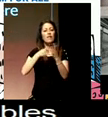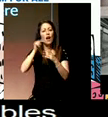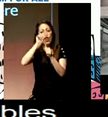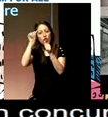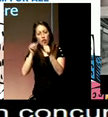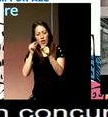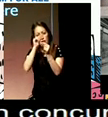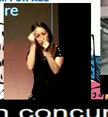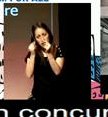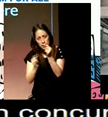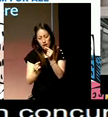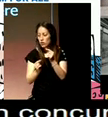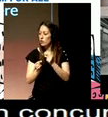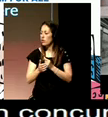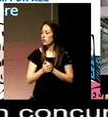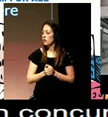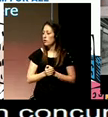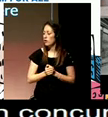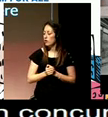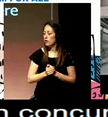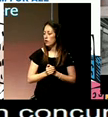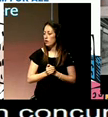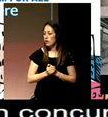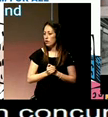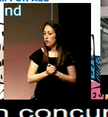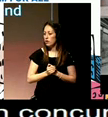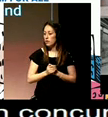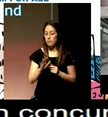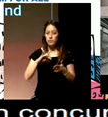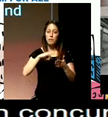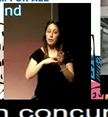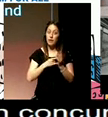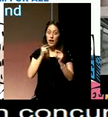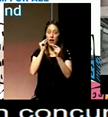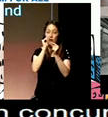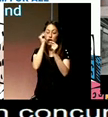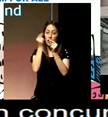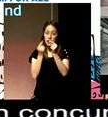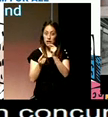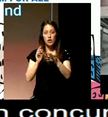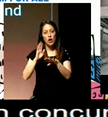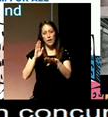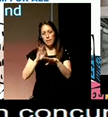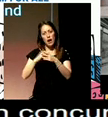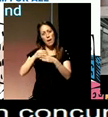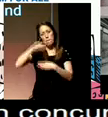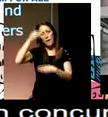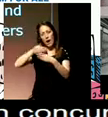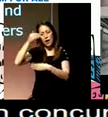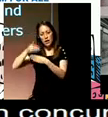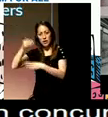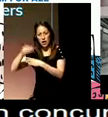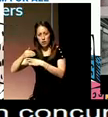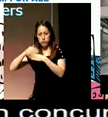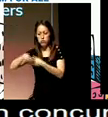winning project of the competition for the elimination of architectural barriers enables an easier crossing of the channel.